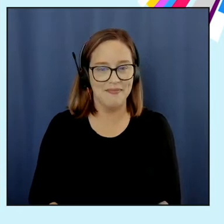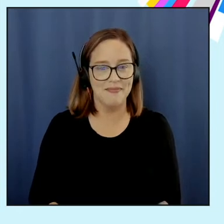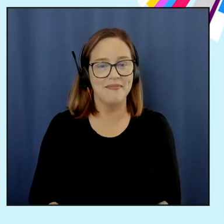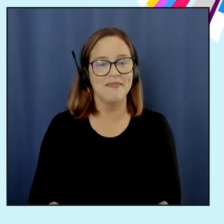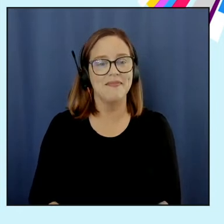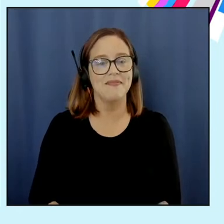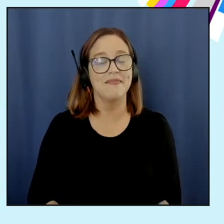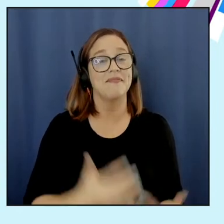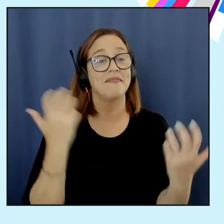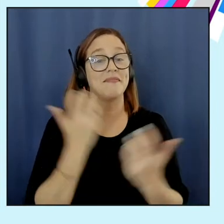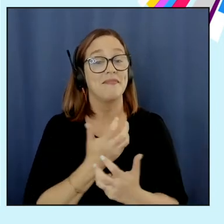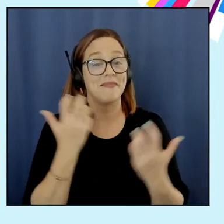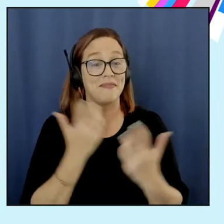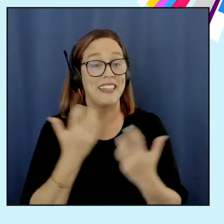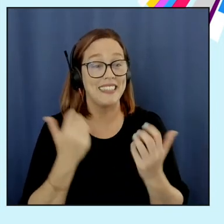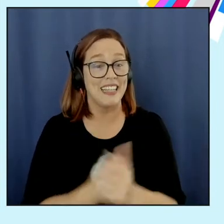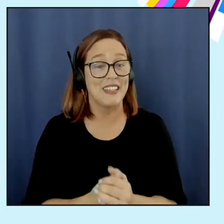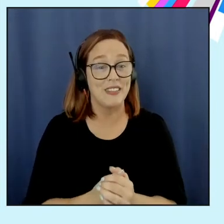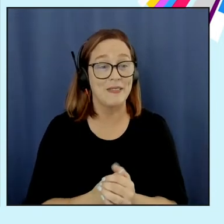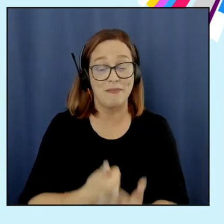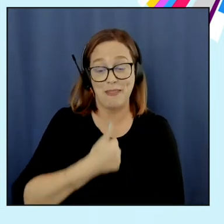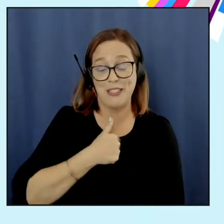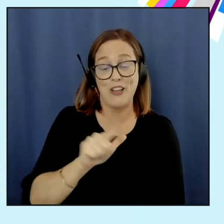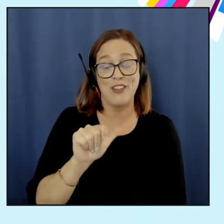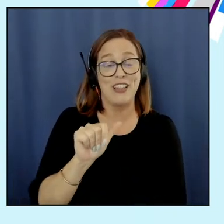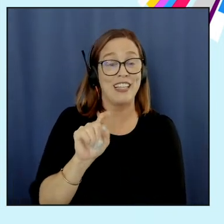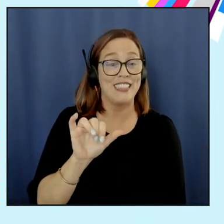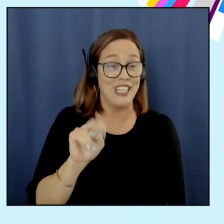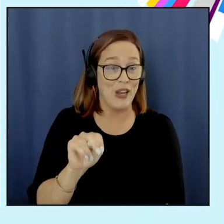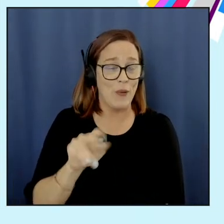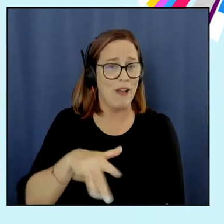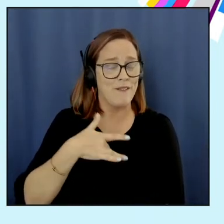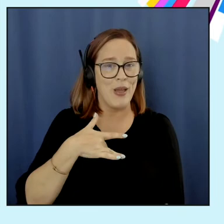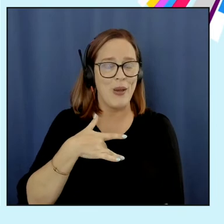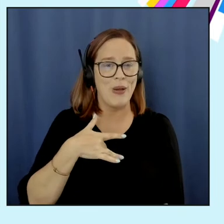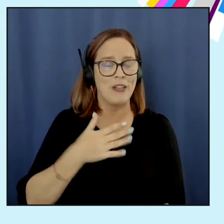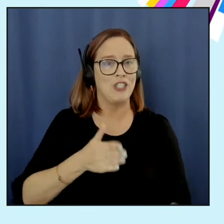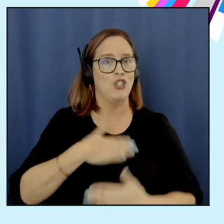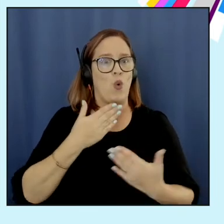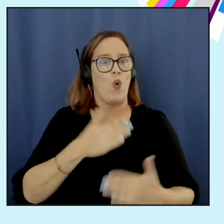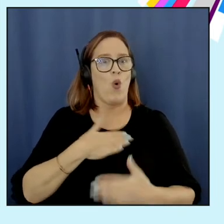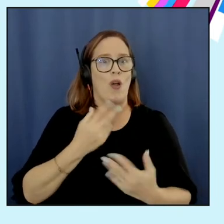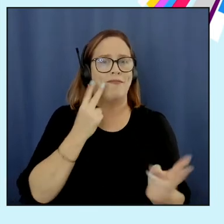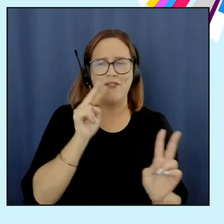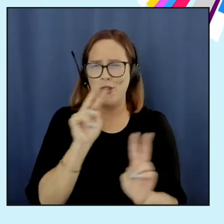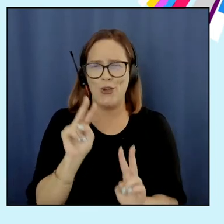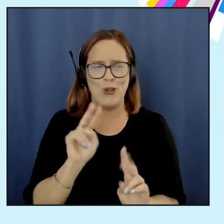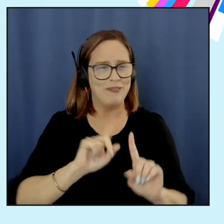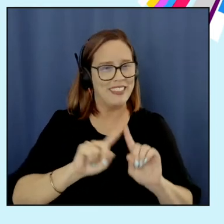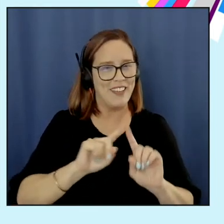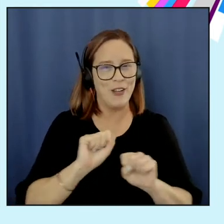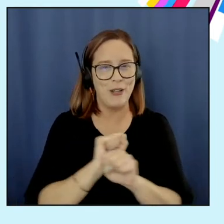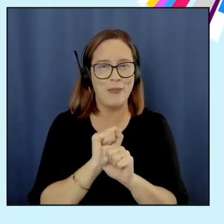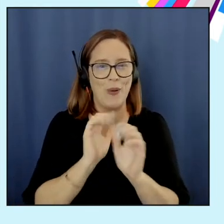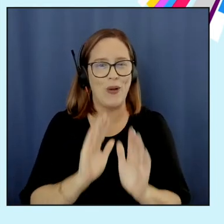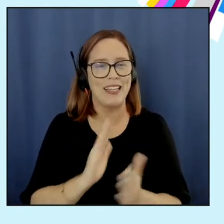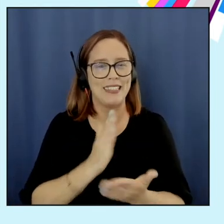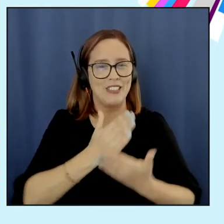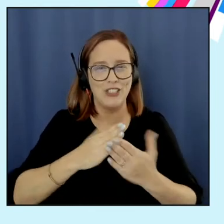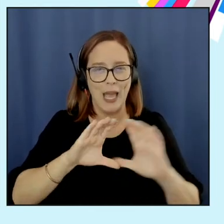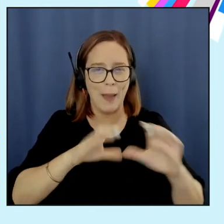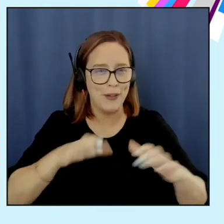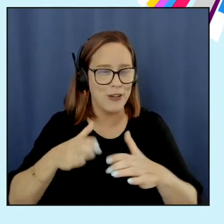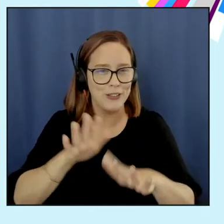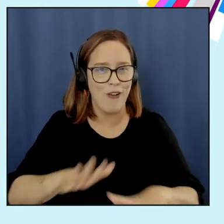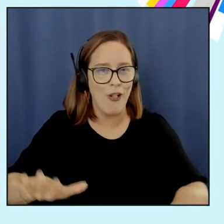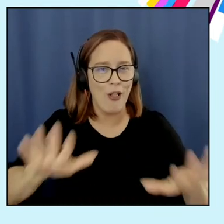Amazing. As a Latino myself, it really fills me with joy to see all of these employees and chapters from across the region celebrating Pride. I admire